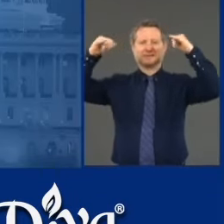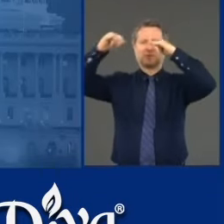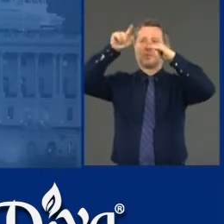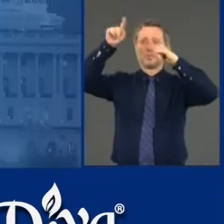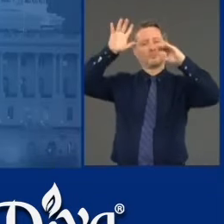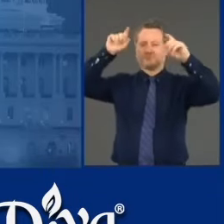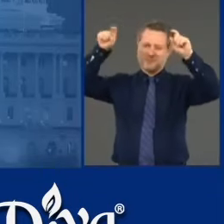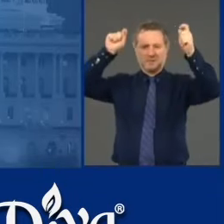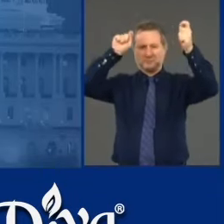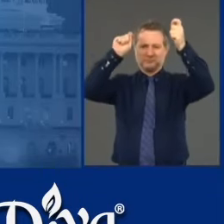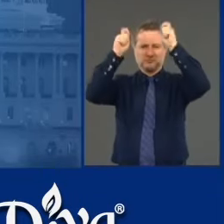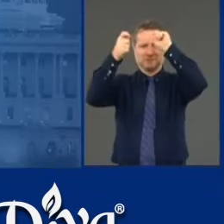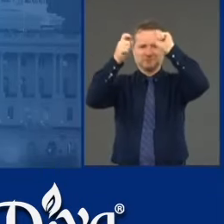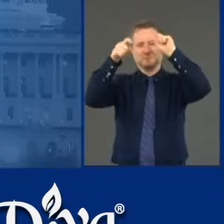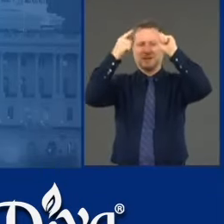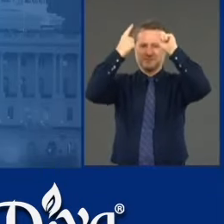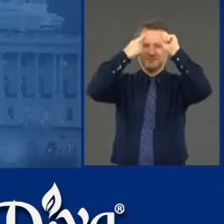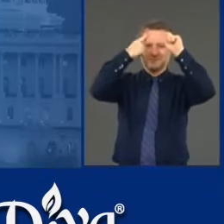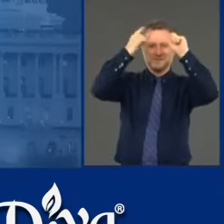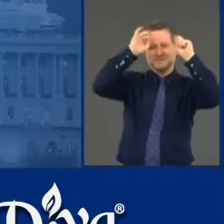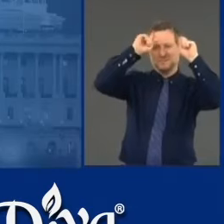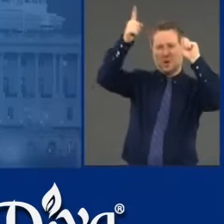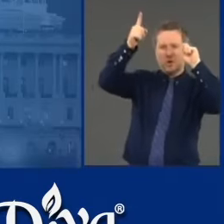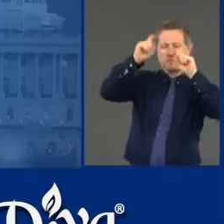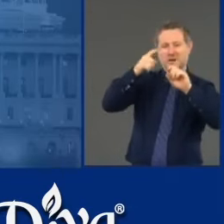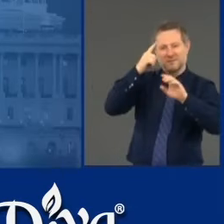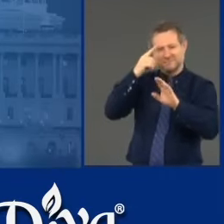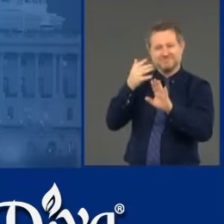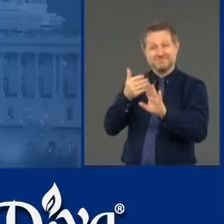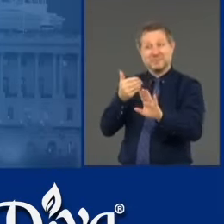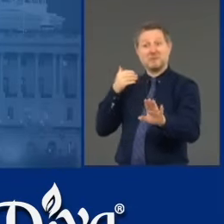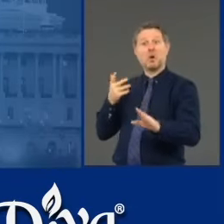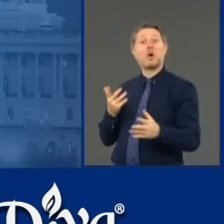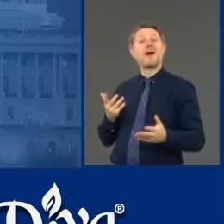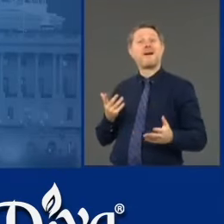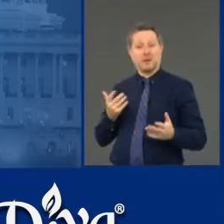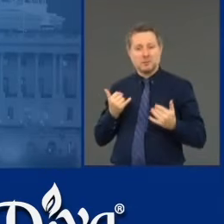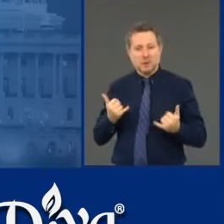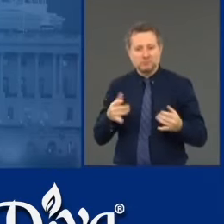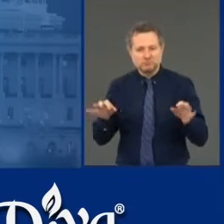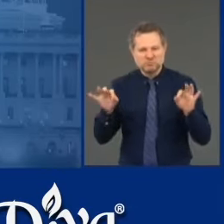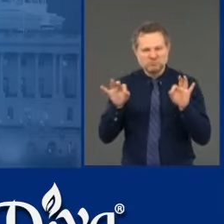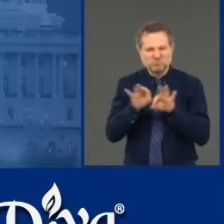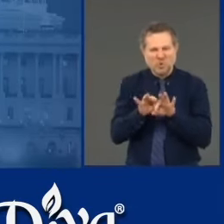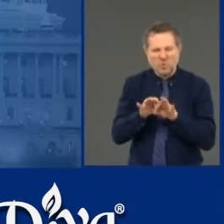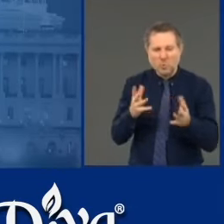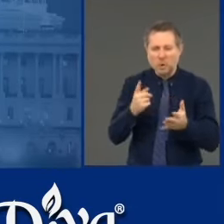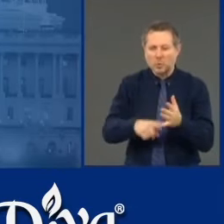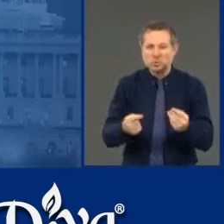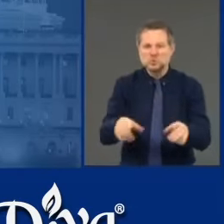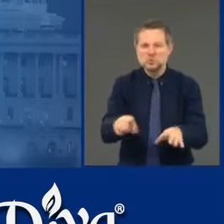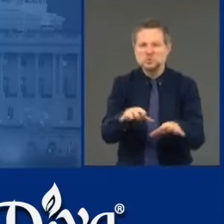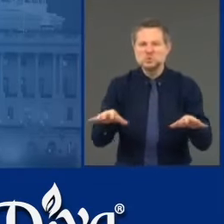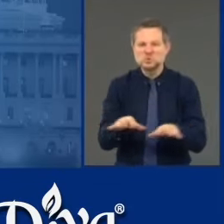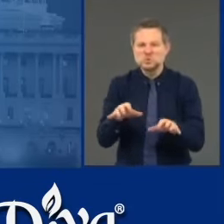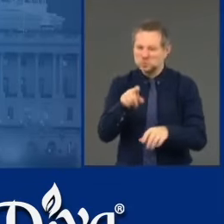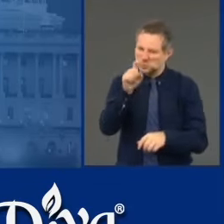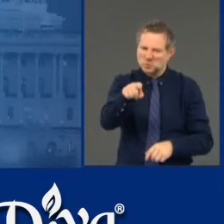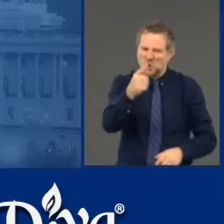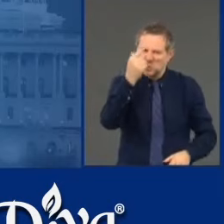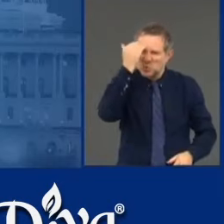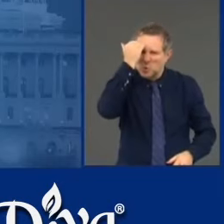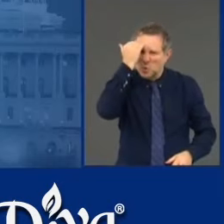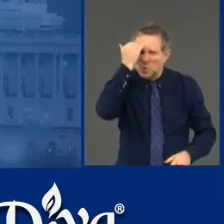smarter than it was. It matters now what happens. You have to know what you're doing now. Not just